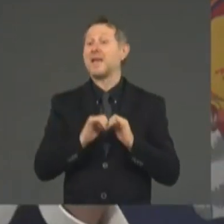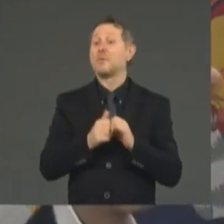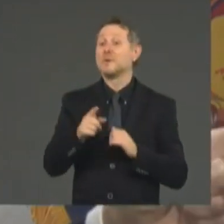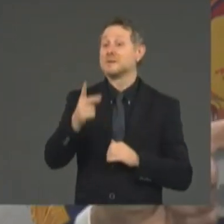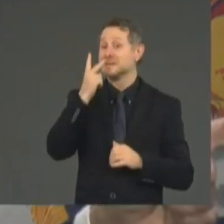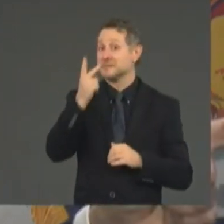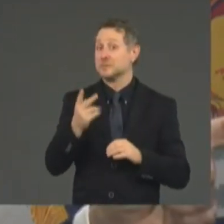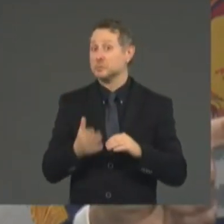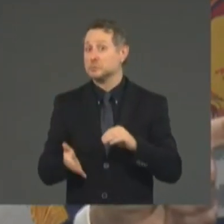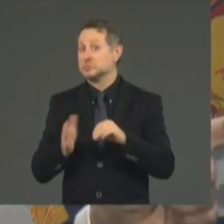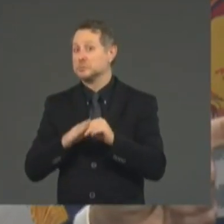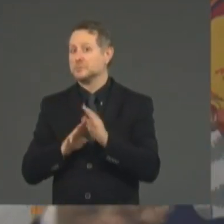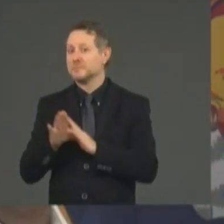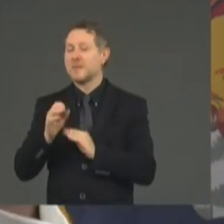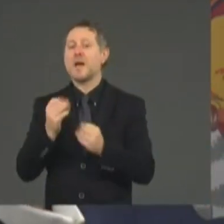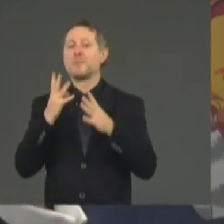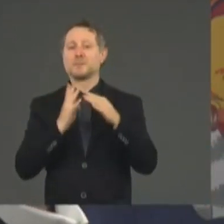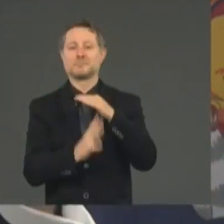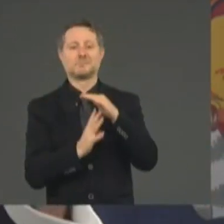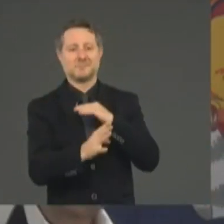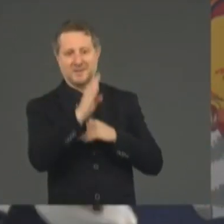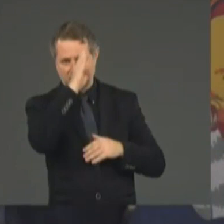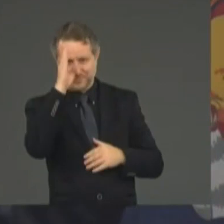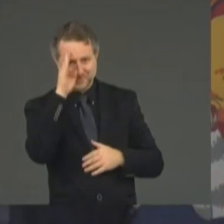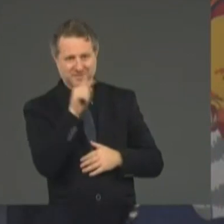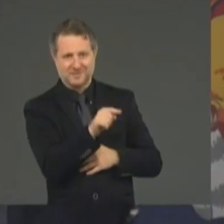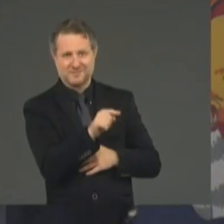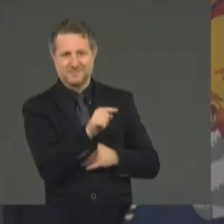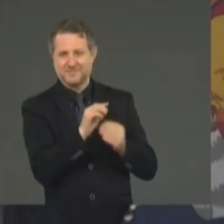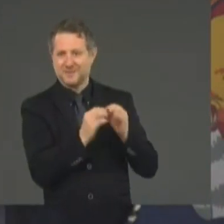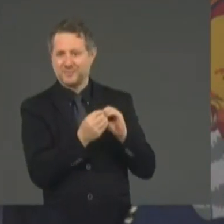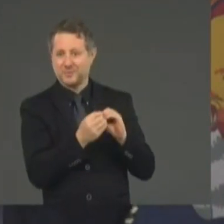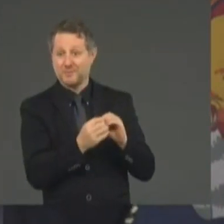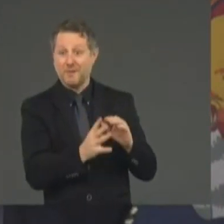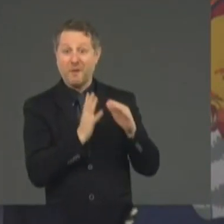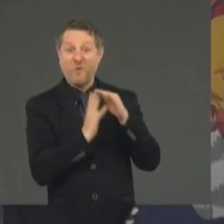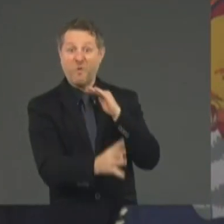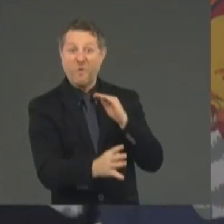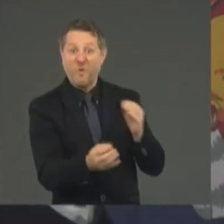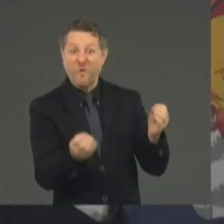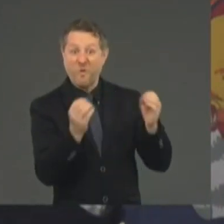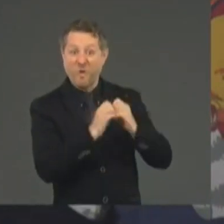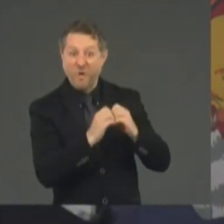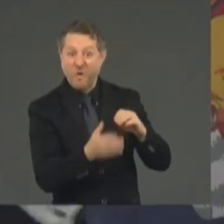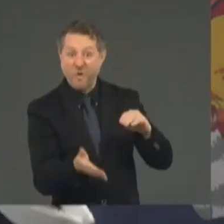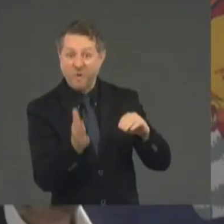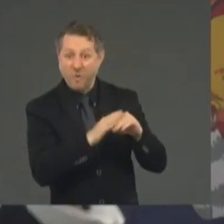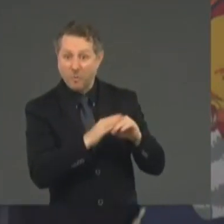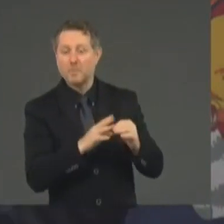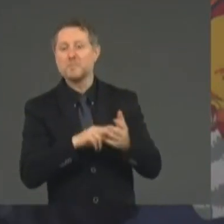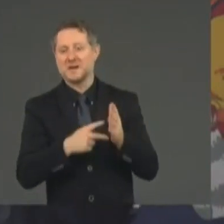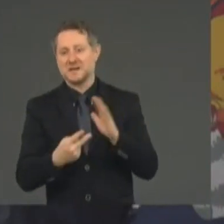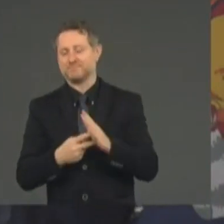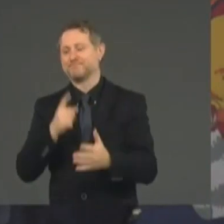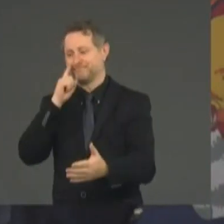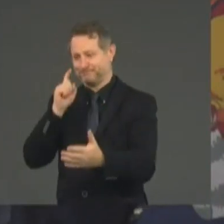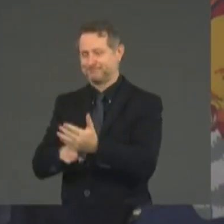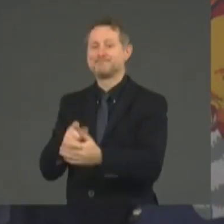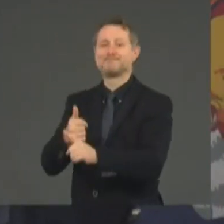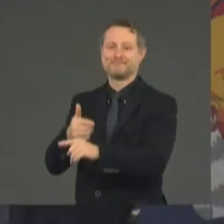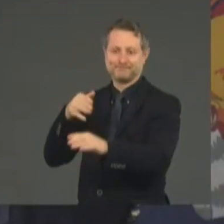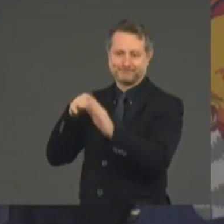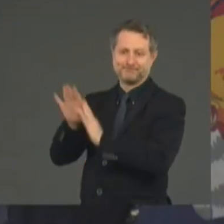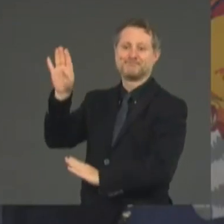in the hospitalization. You know when the hospitalization rate goes up. But when the hospitalization rate goes